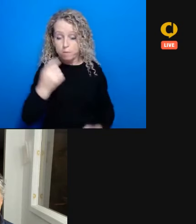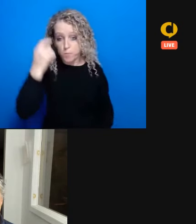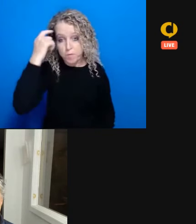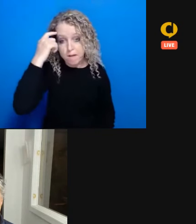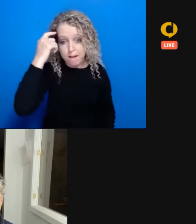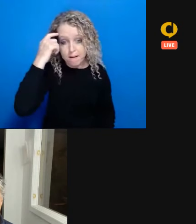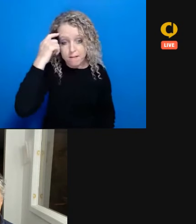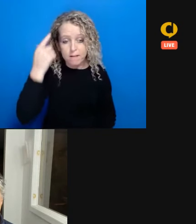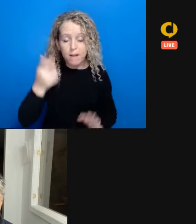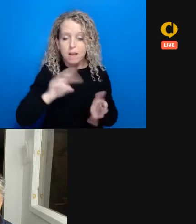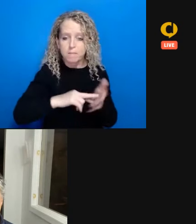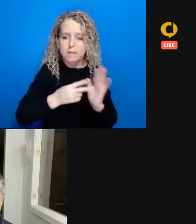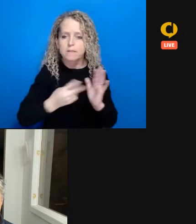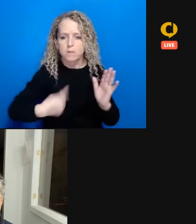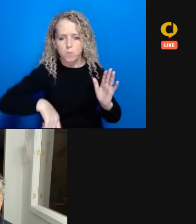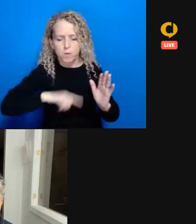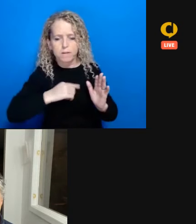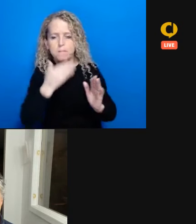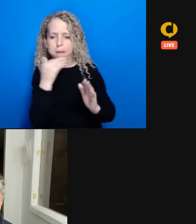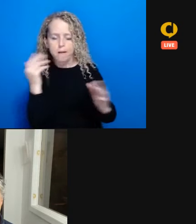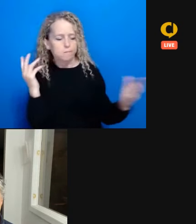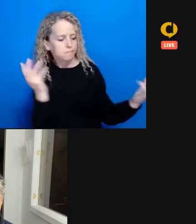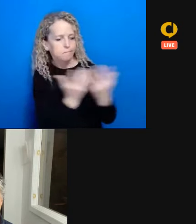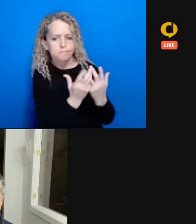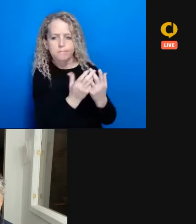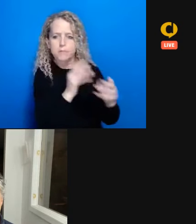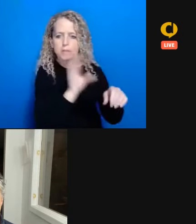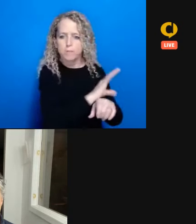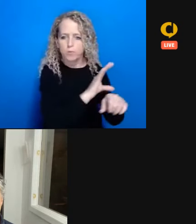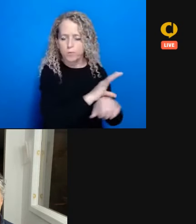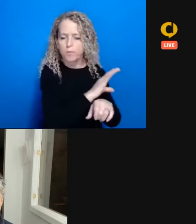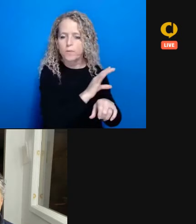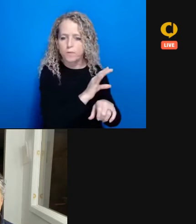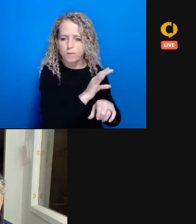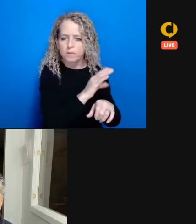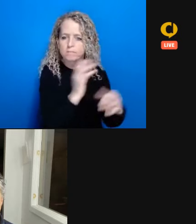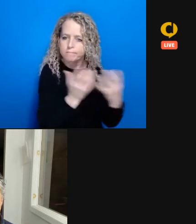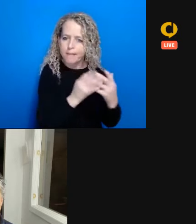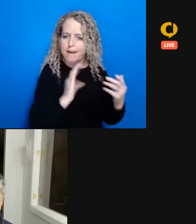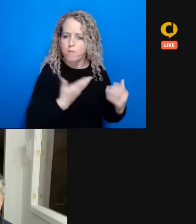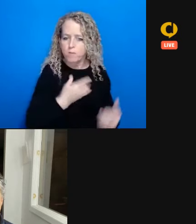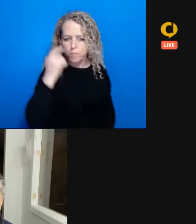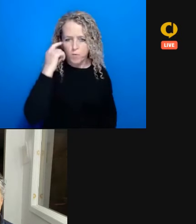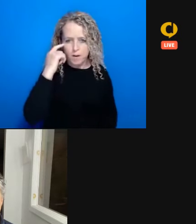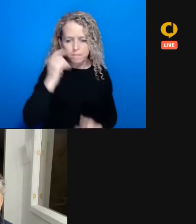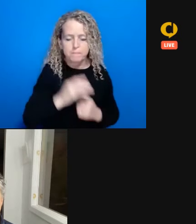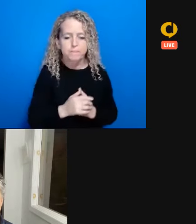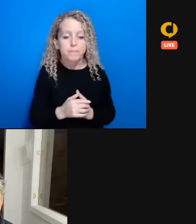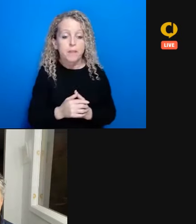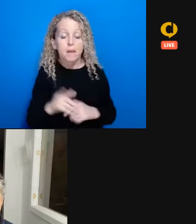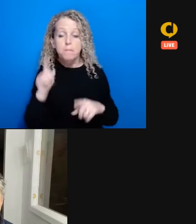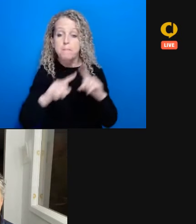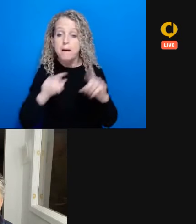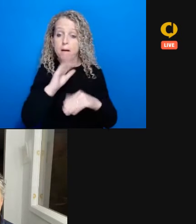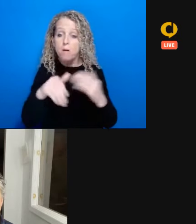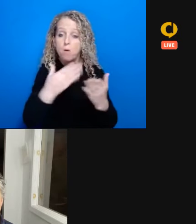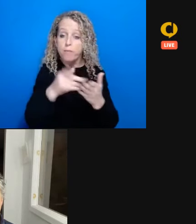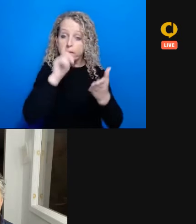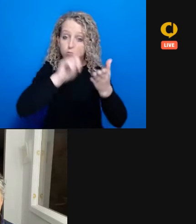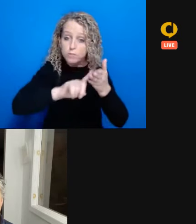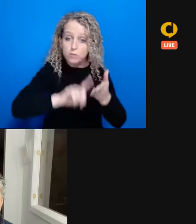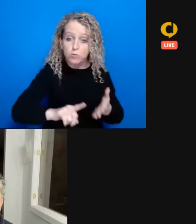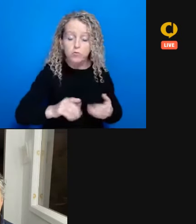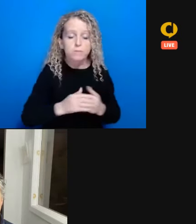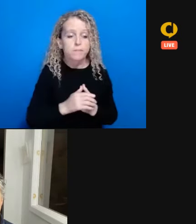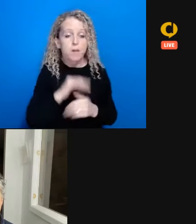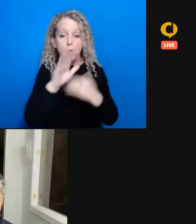that resemble our brains. However, of all the research in AI and of all the practical, like, engineering